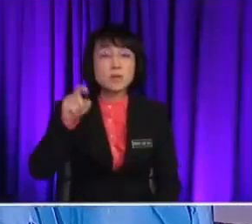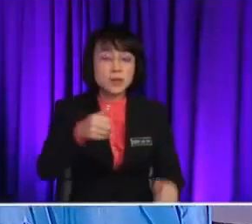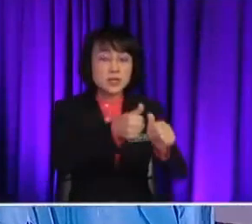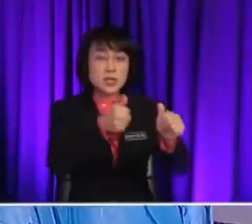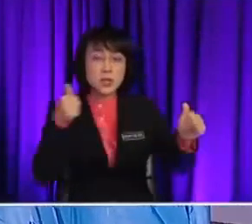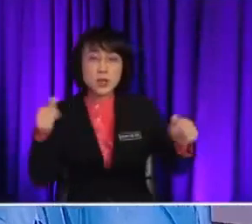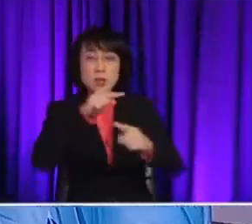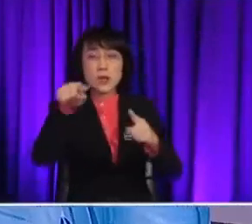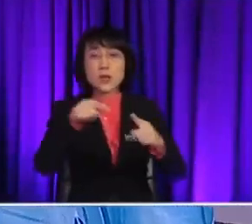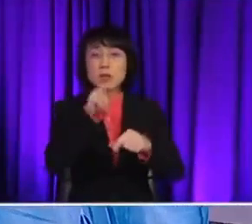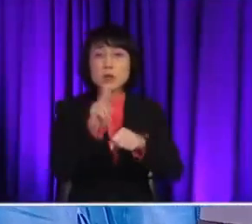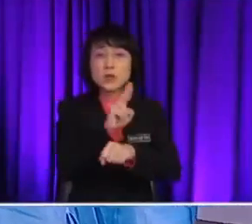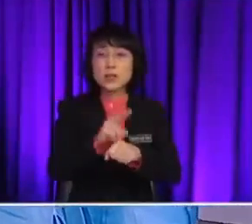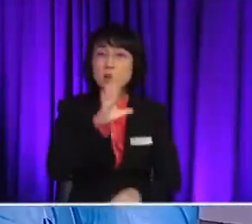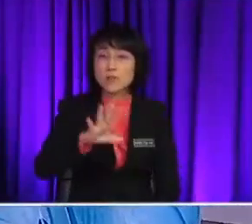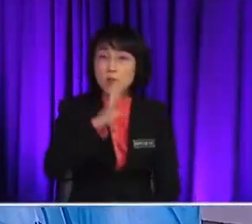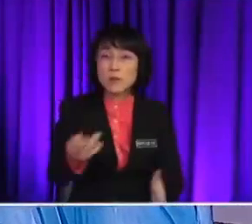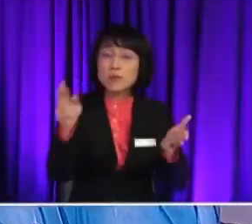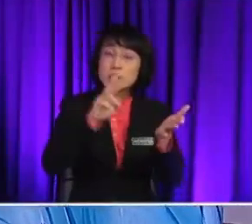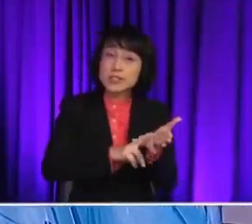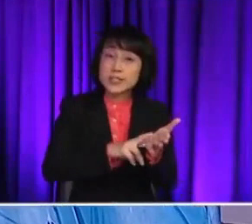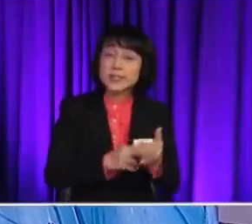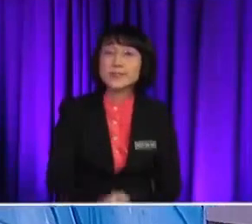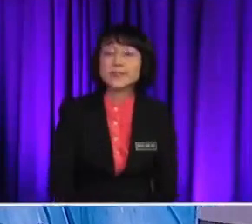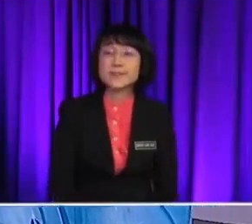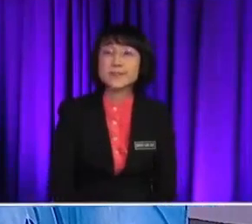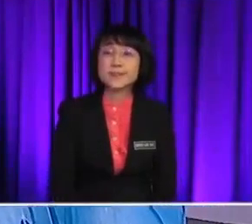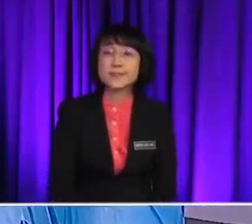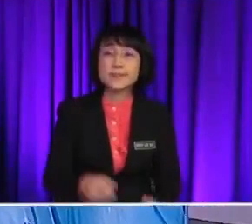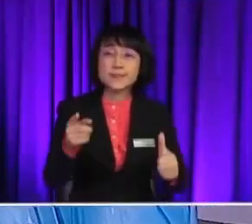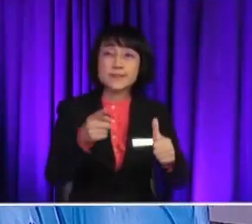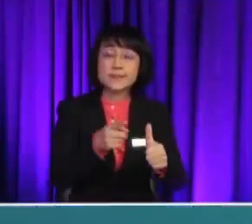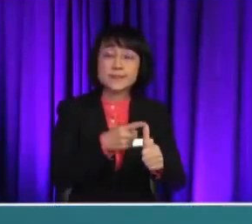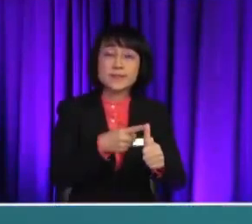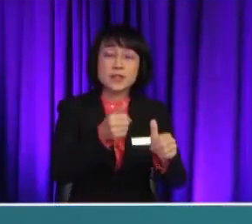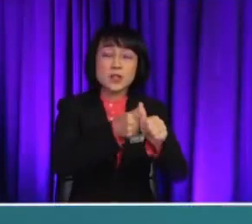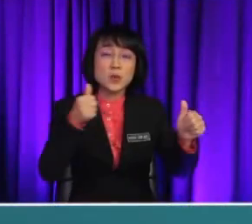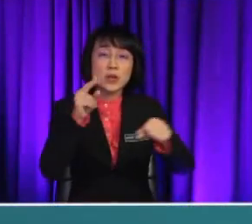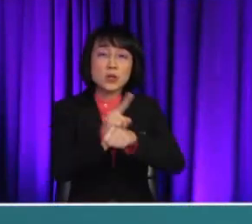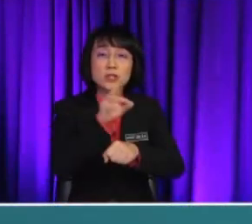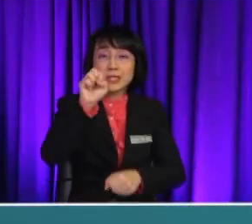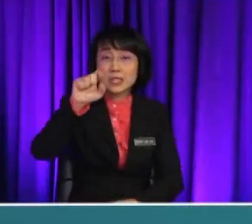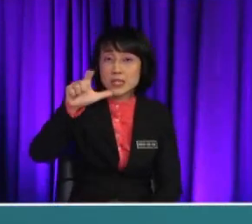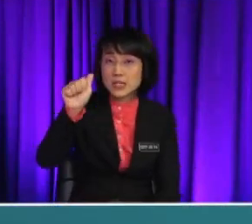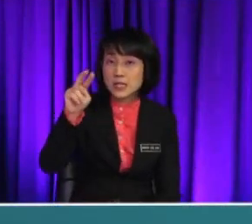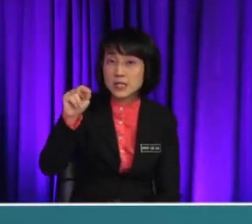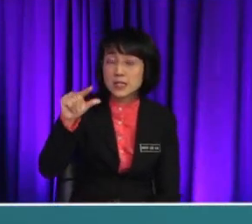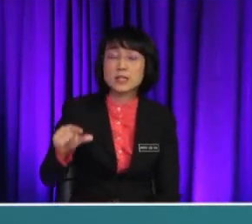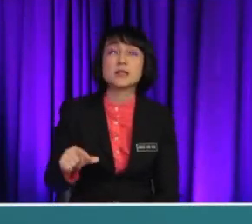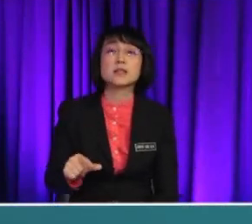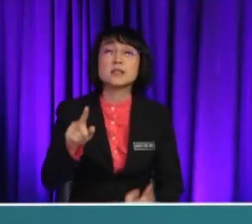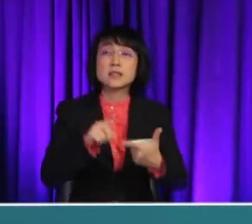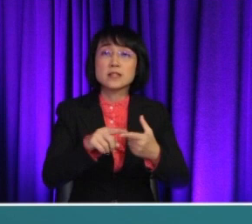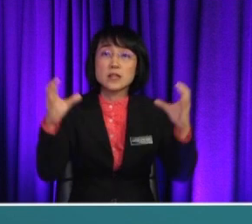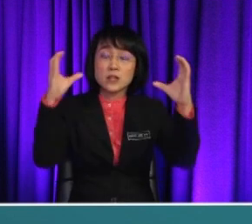using formal registers. So first, okay, you should avoid using slang. Okay. The second one is contraction. Third